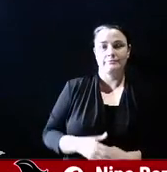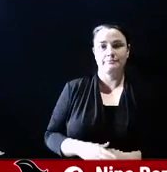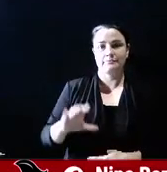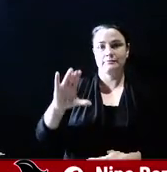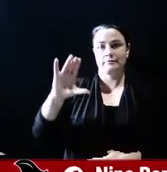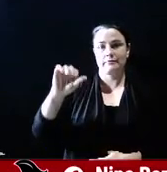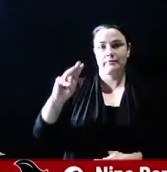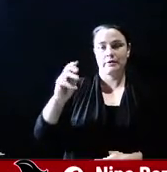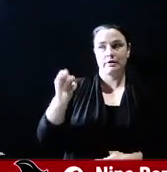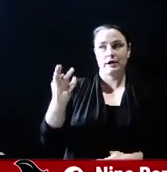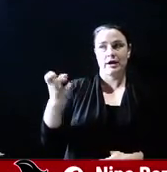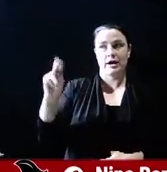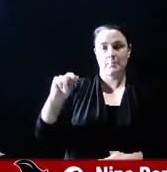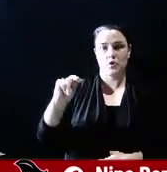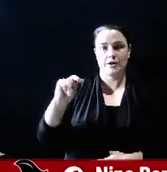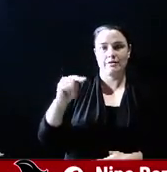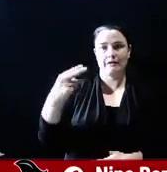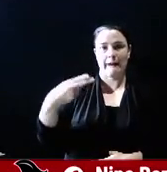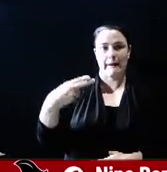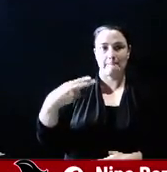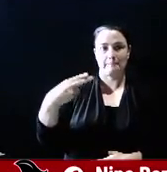Cameron Reese Hamp.